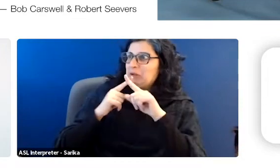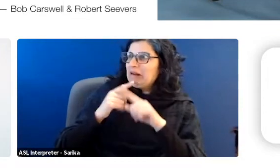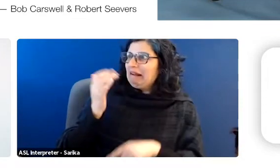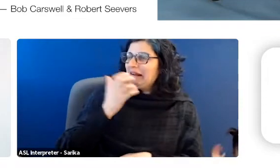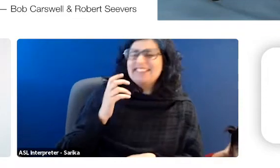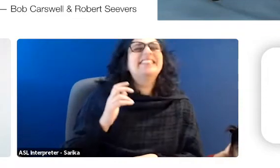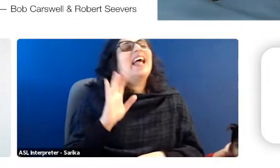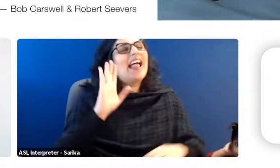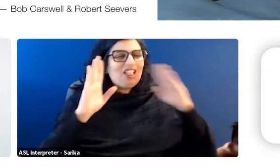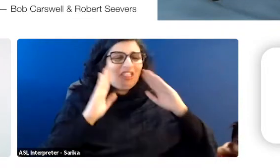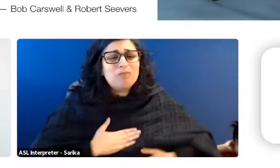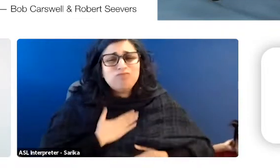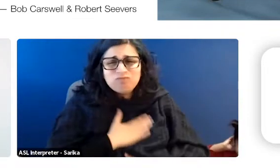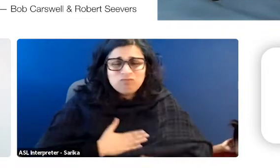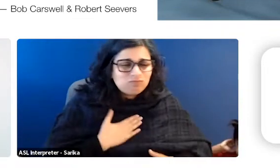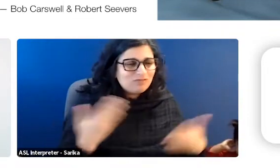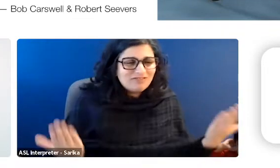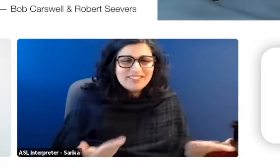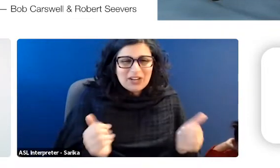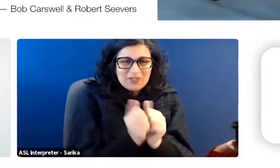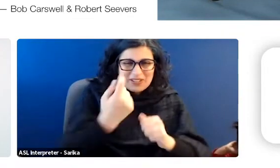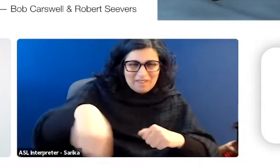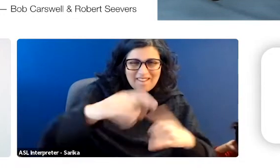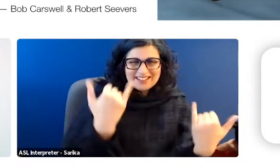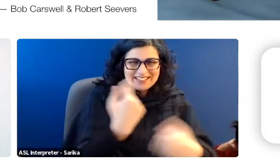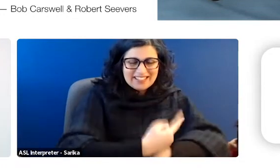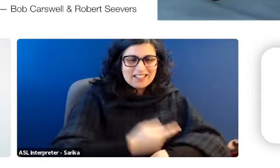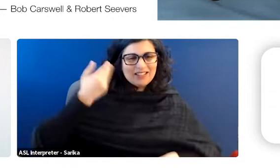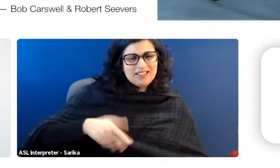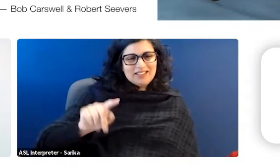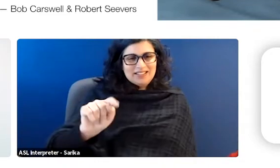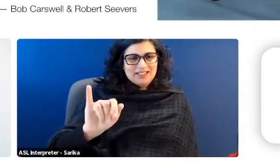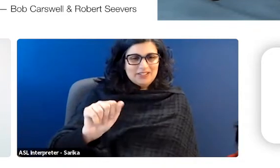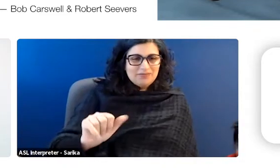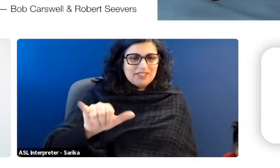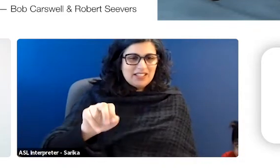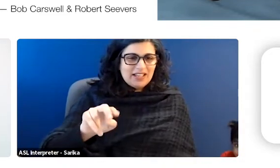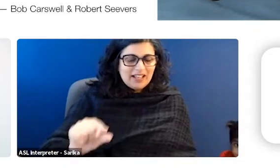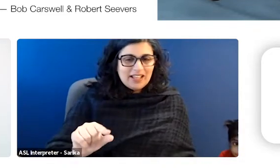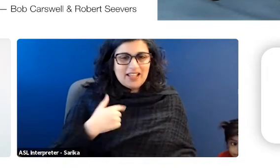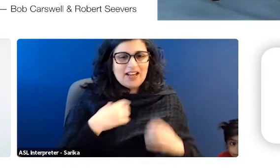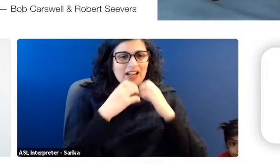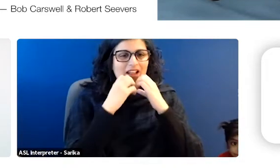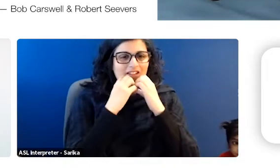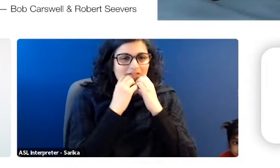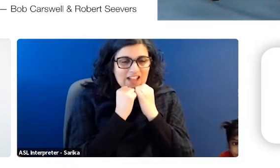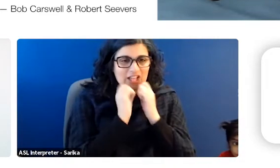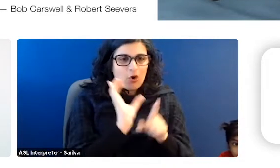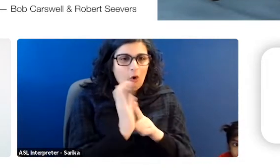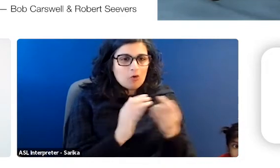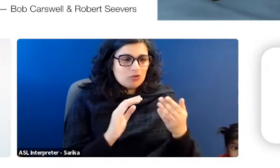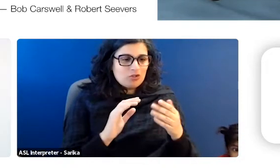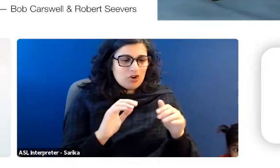Hello, it is a pleasure to be here with you all today. My name is Tia Yang, and I'm the Values and Culture Manager at